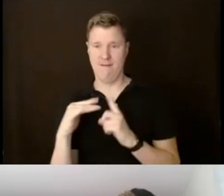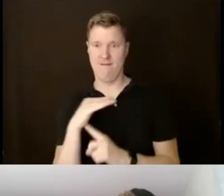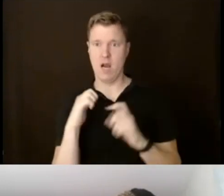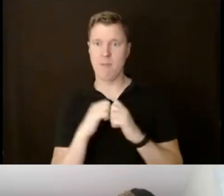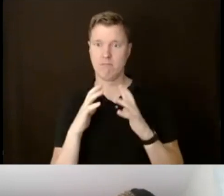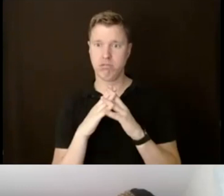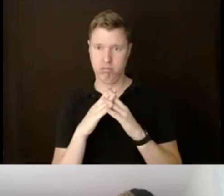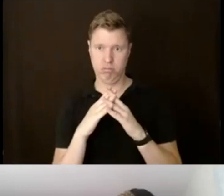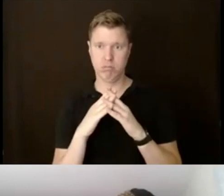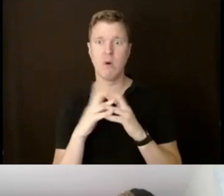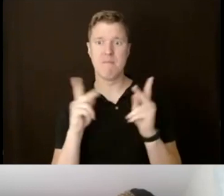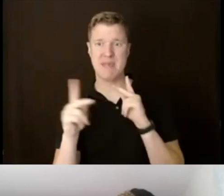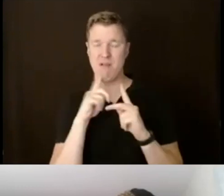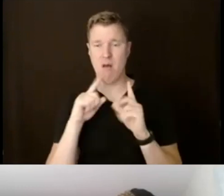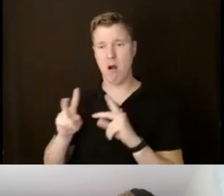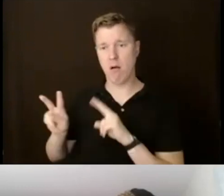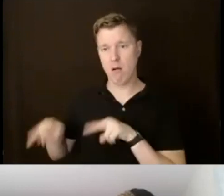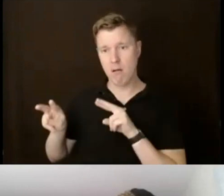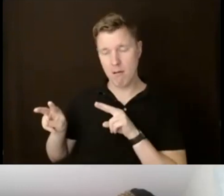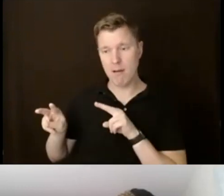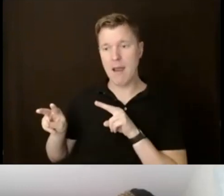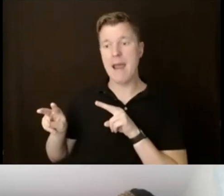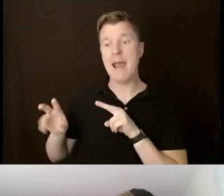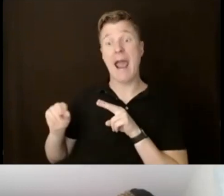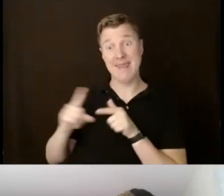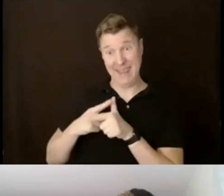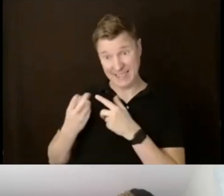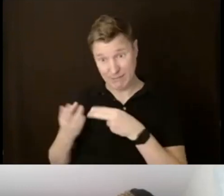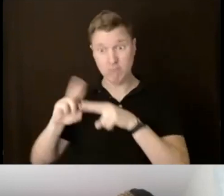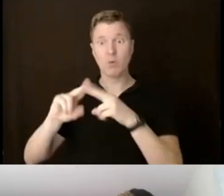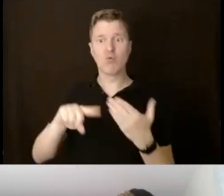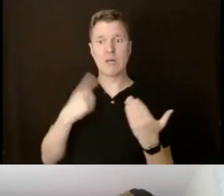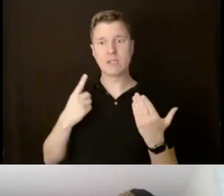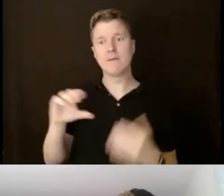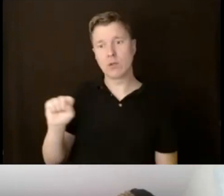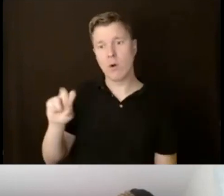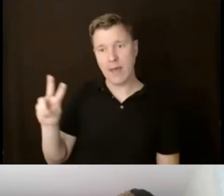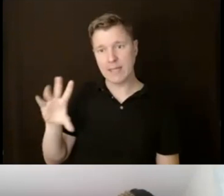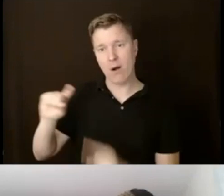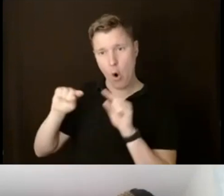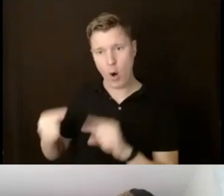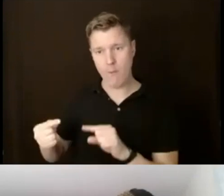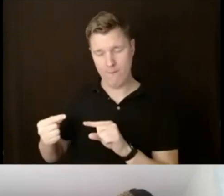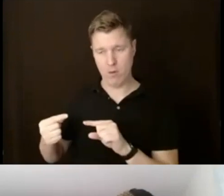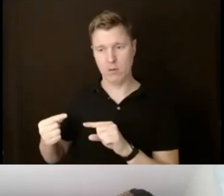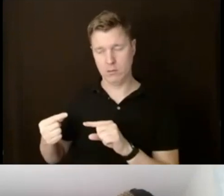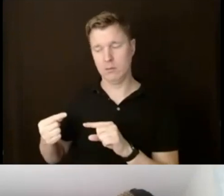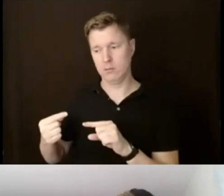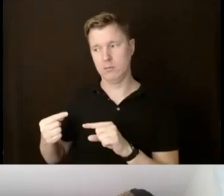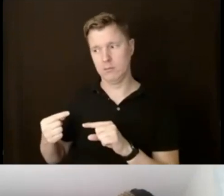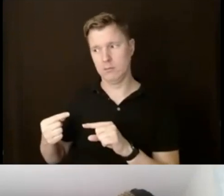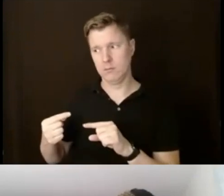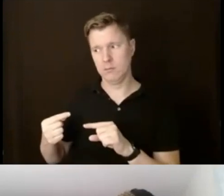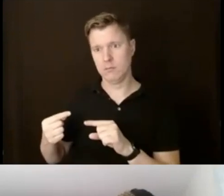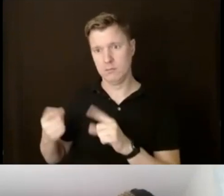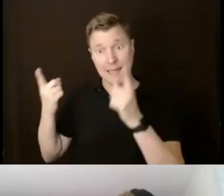devalued, that thereby increasing the risk of sexual violence and harmful, and that